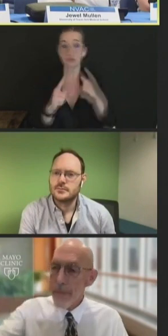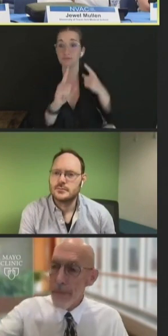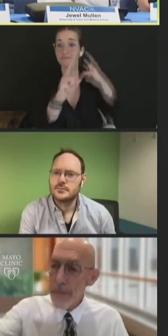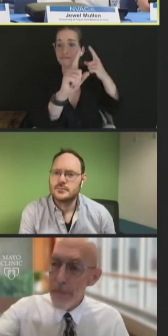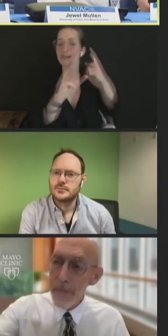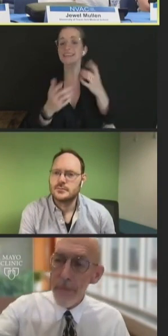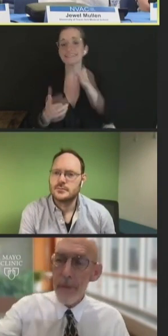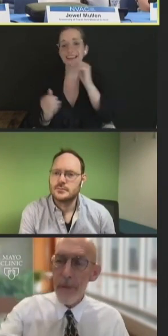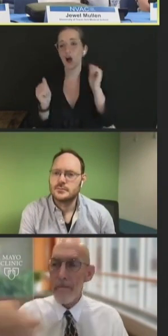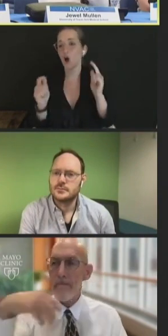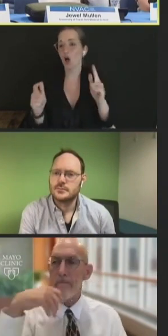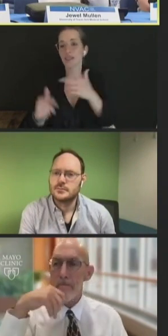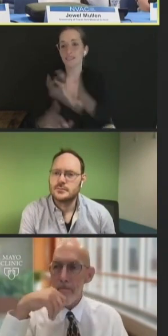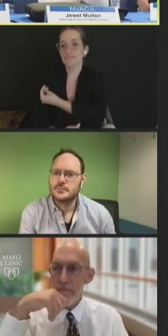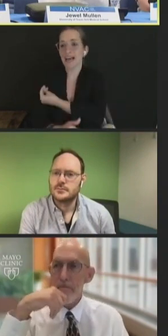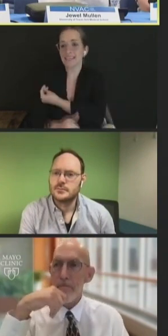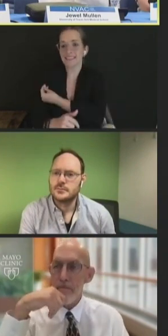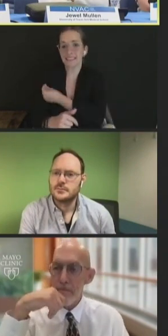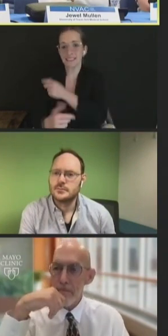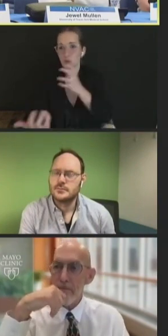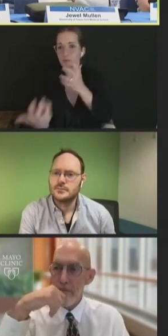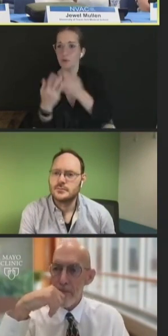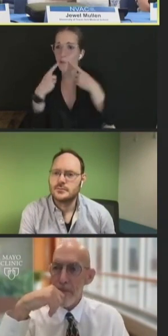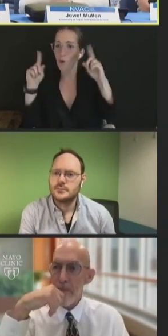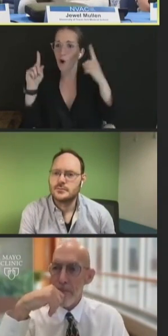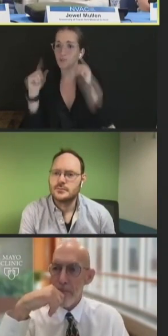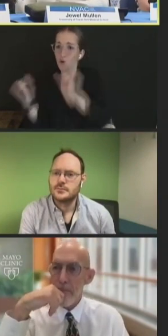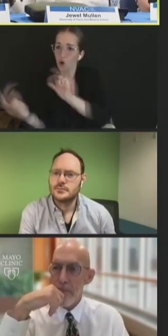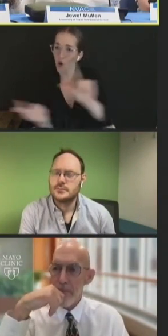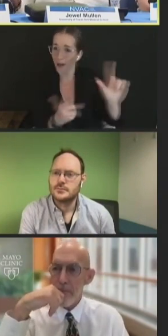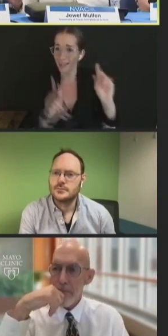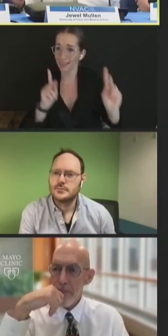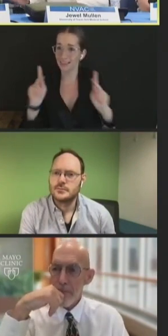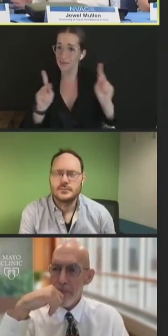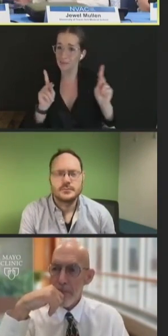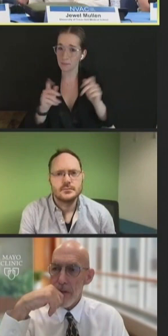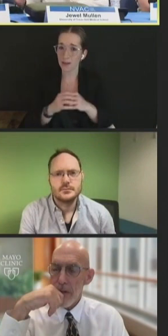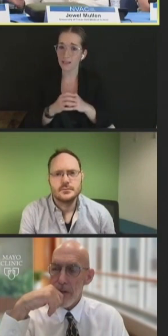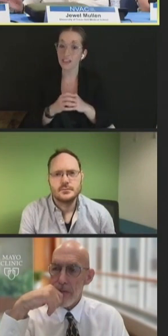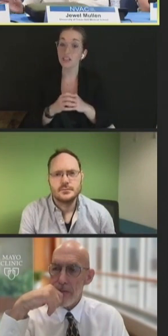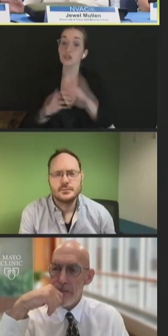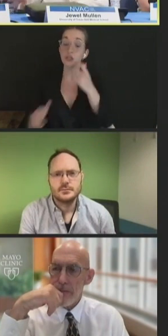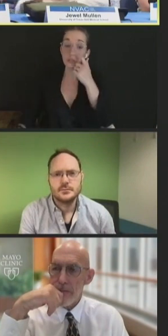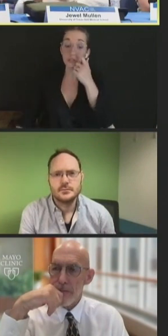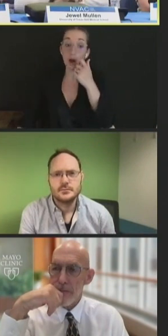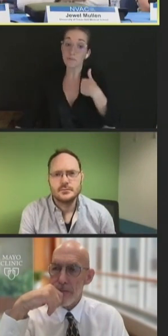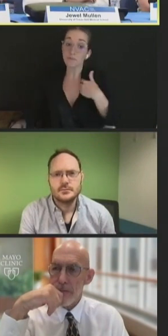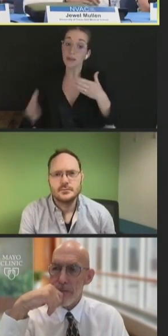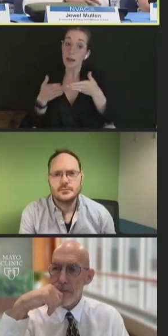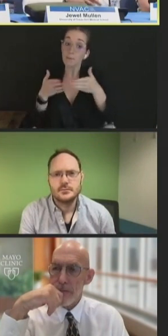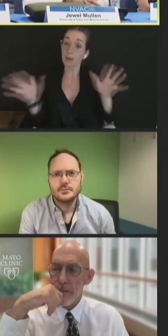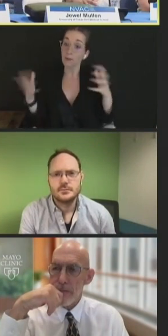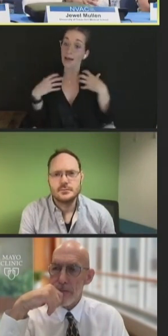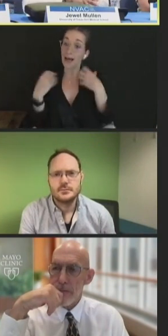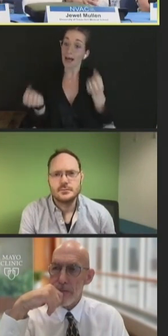work for all people. So building on the comments, as a public health person and primary care